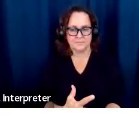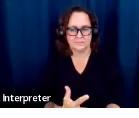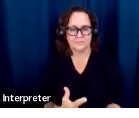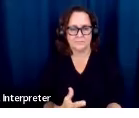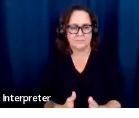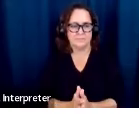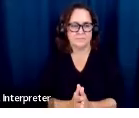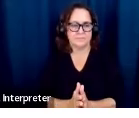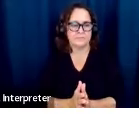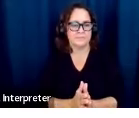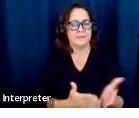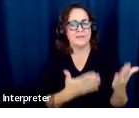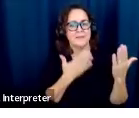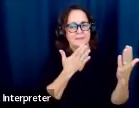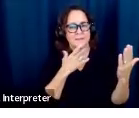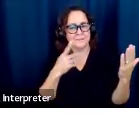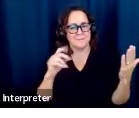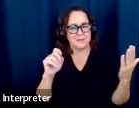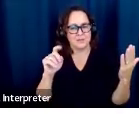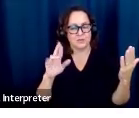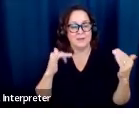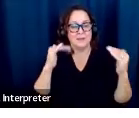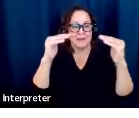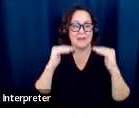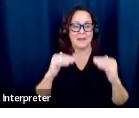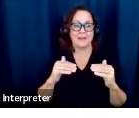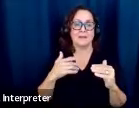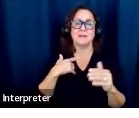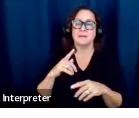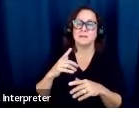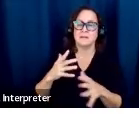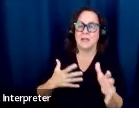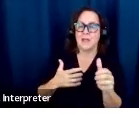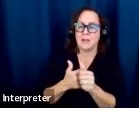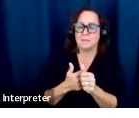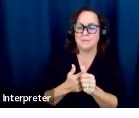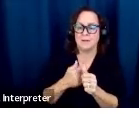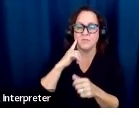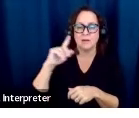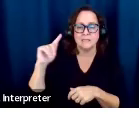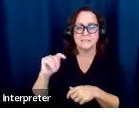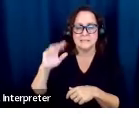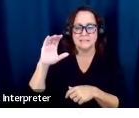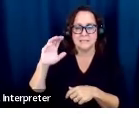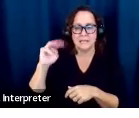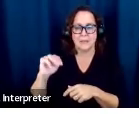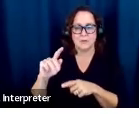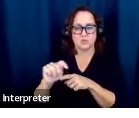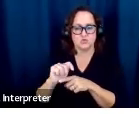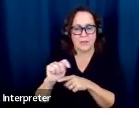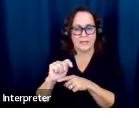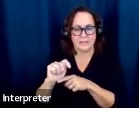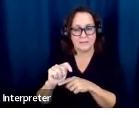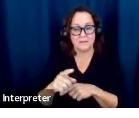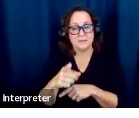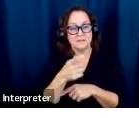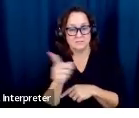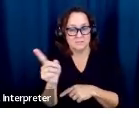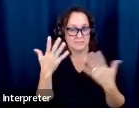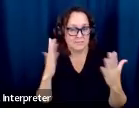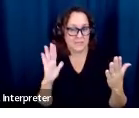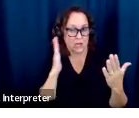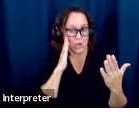good. Thanks, Peter. So next up, I have some updates on the TCM training requirements. As some of you may already